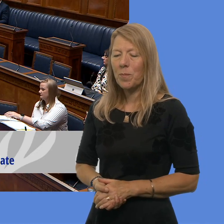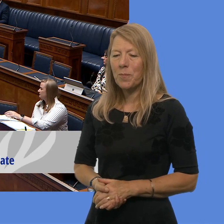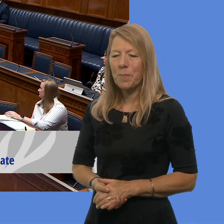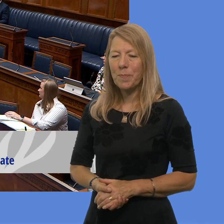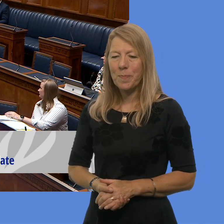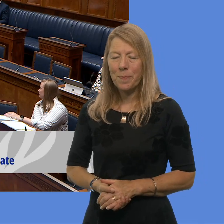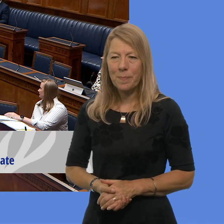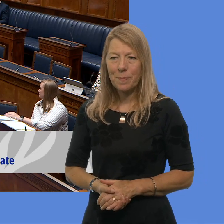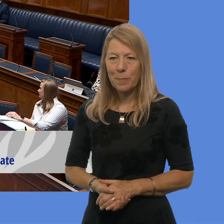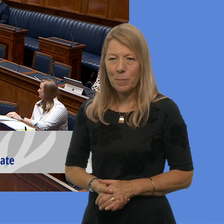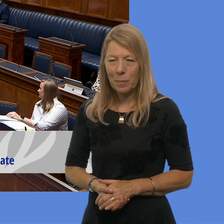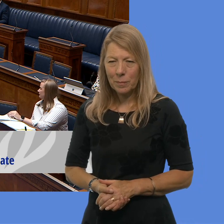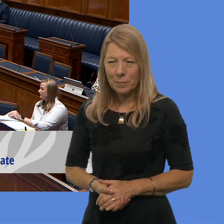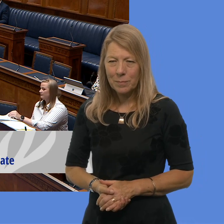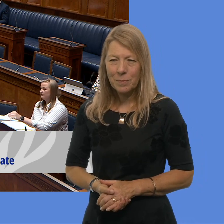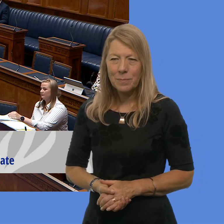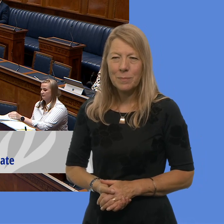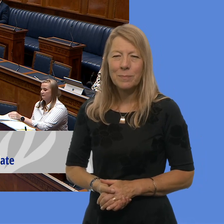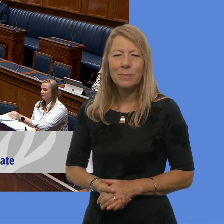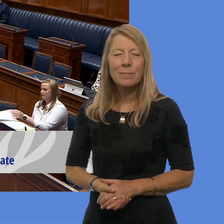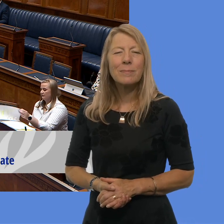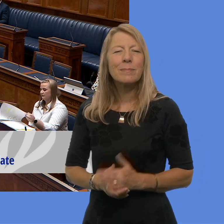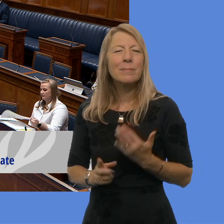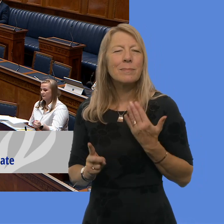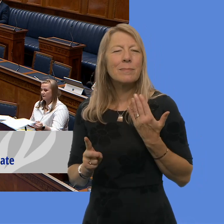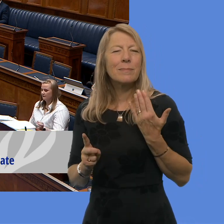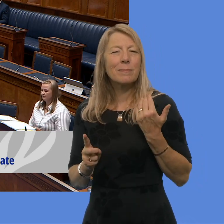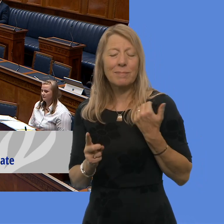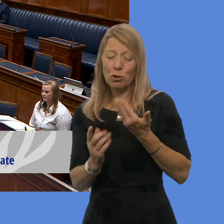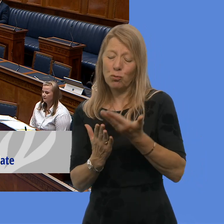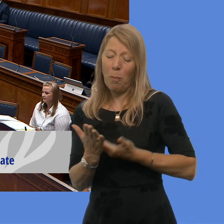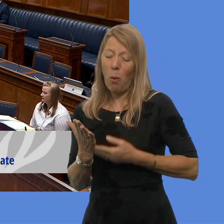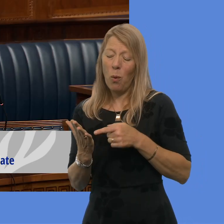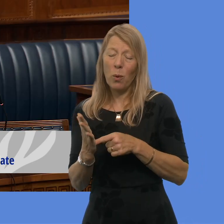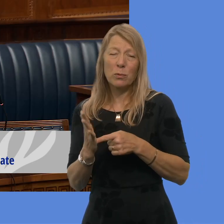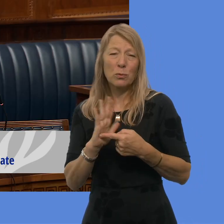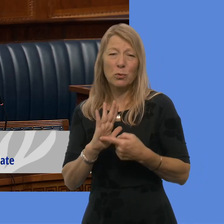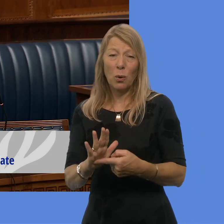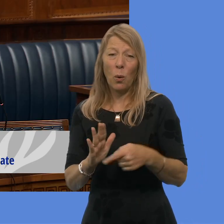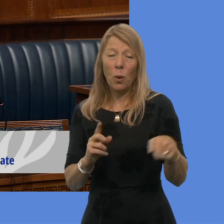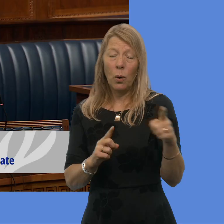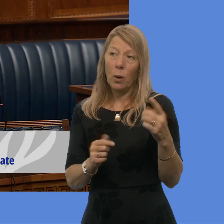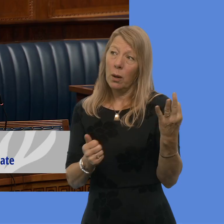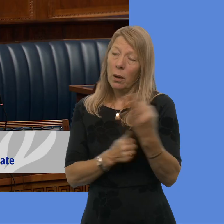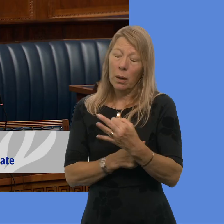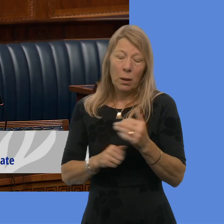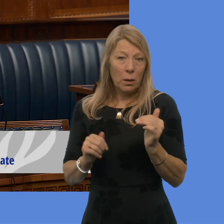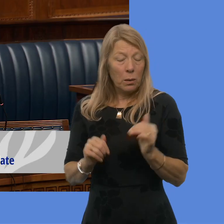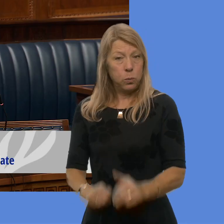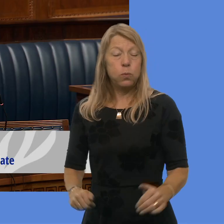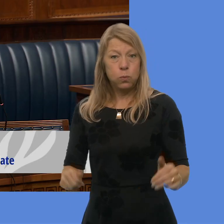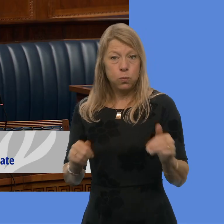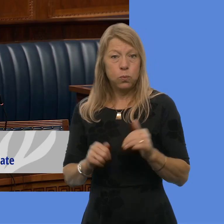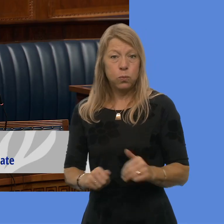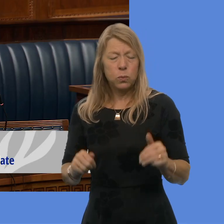by the recent reports of applicants having to wait for a long time for their applications to be assessed. Can you please outline what additional resources are going to be